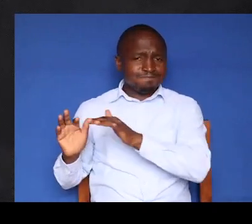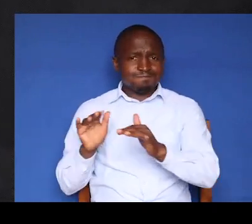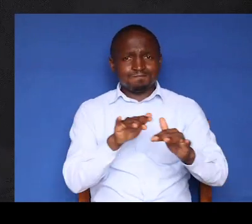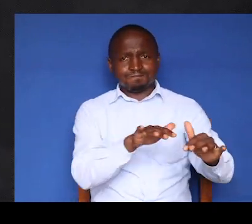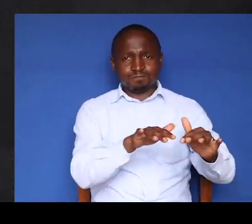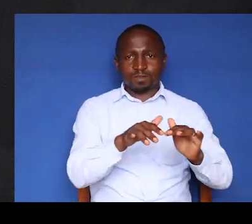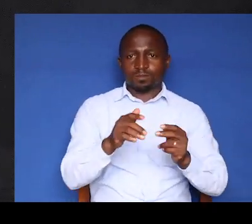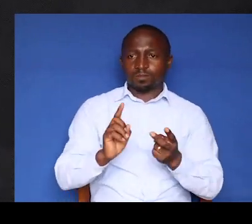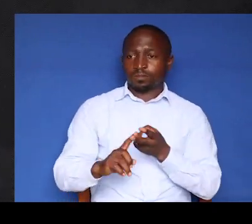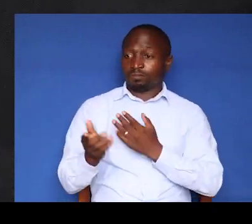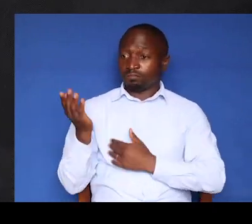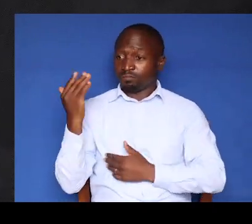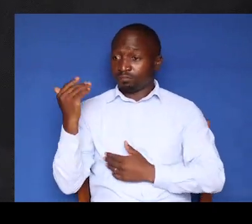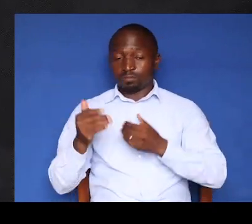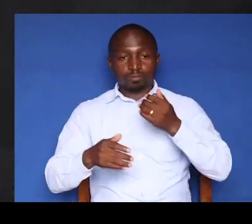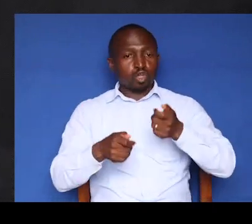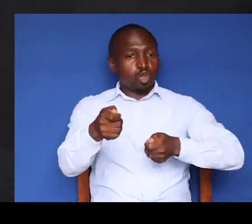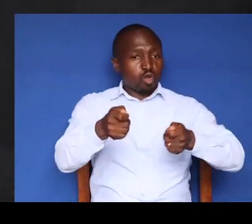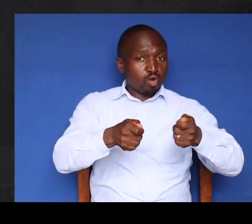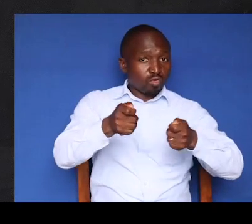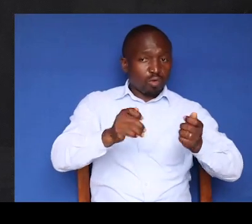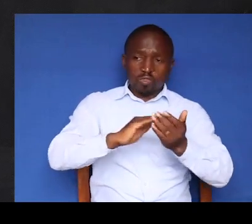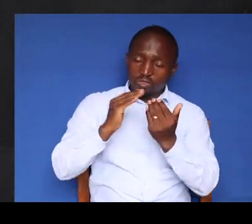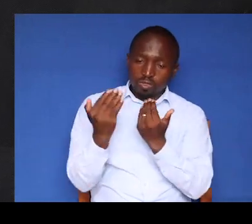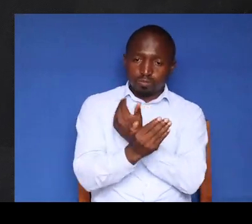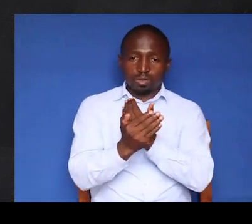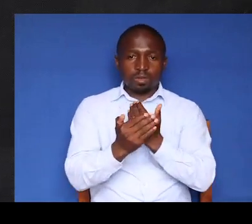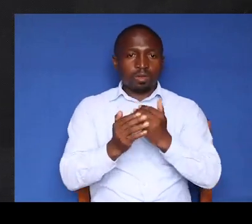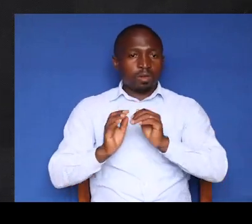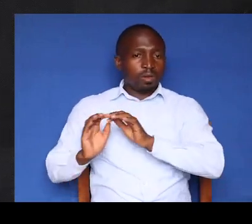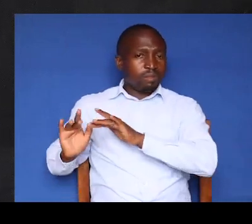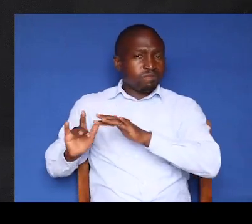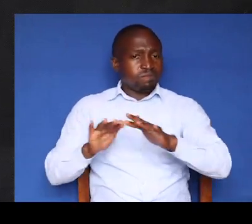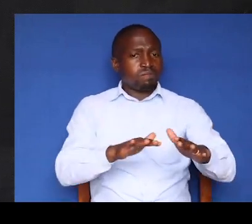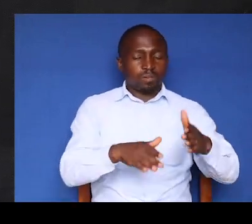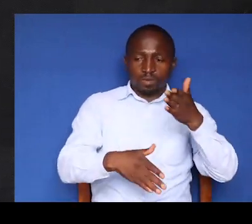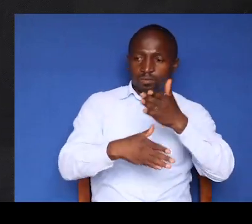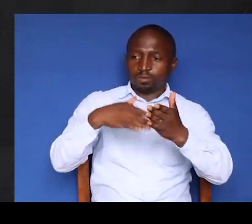floods by constructing dams, but implementation